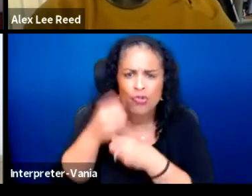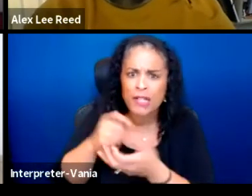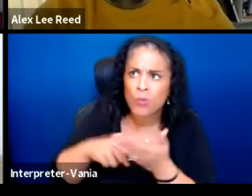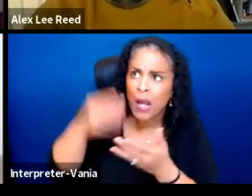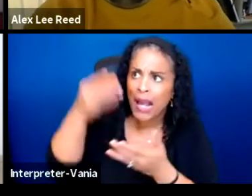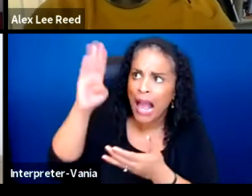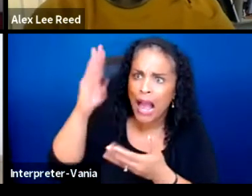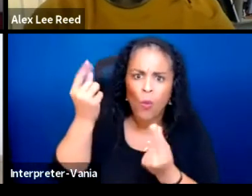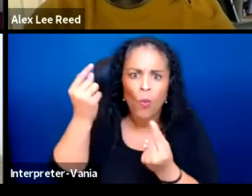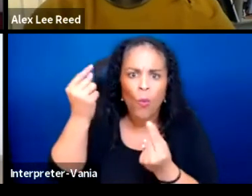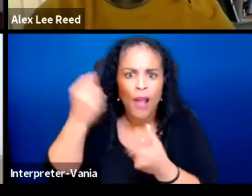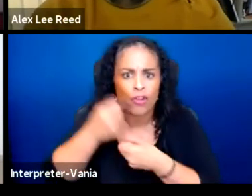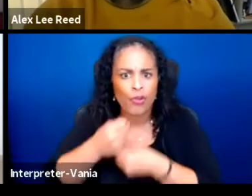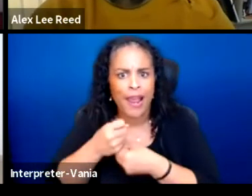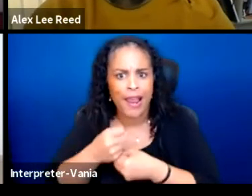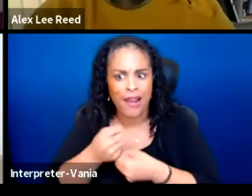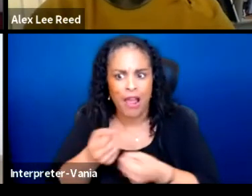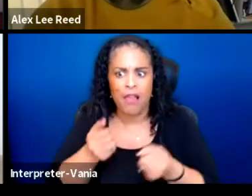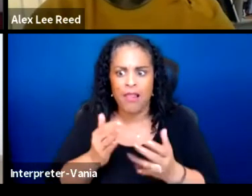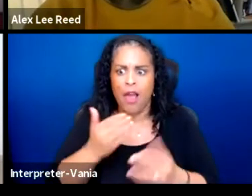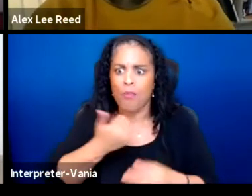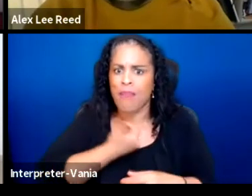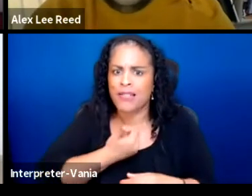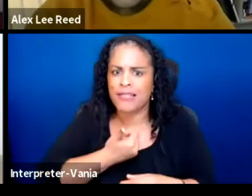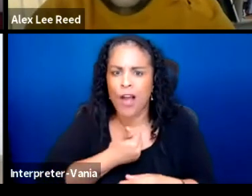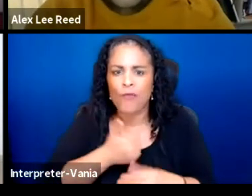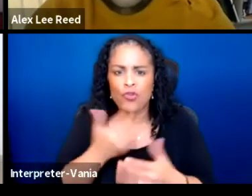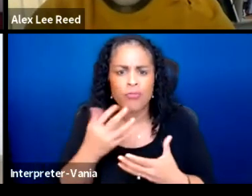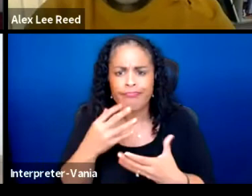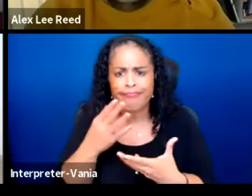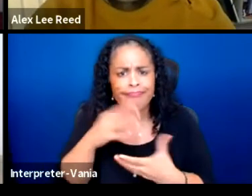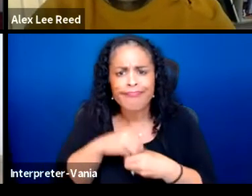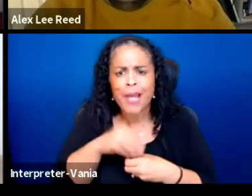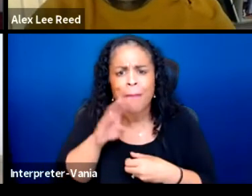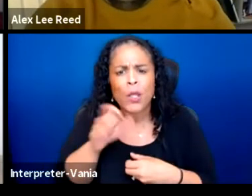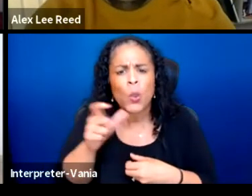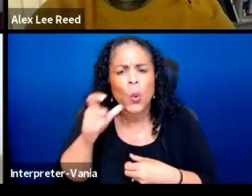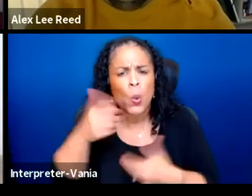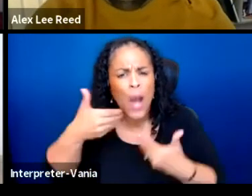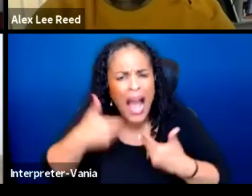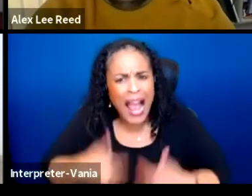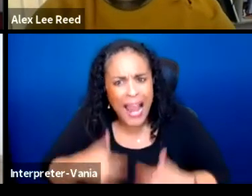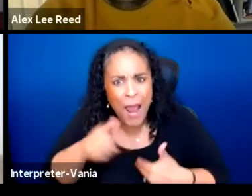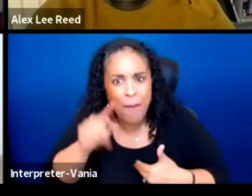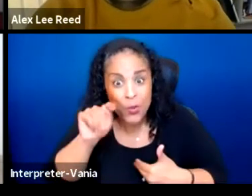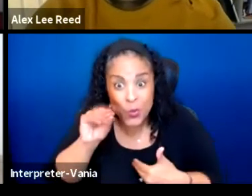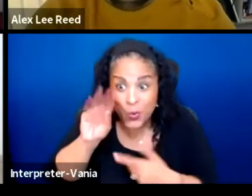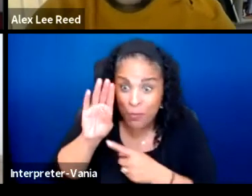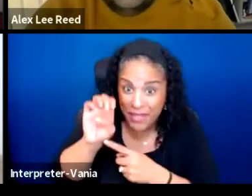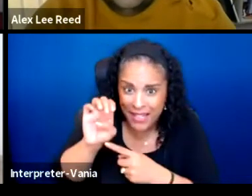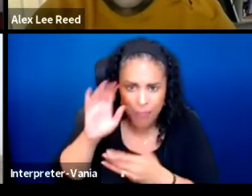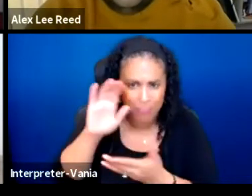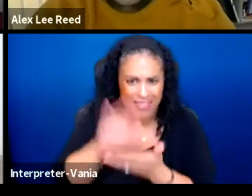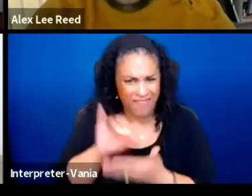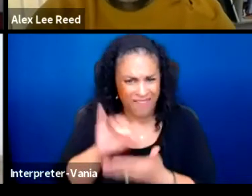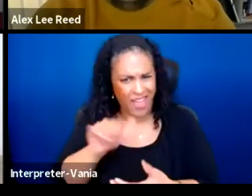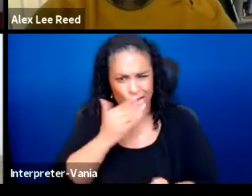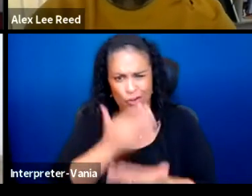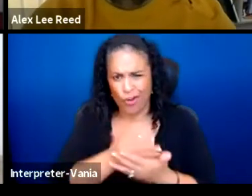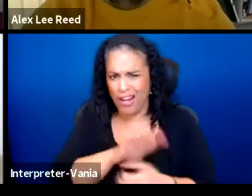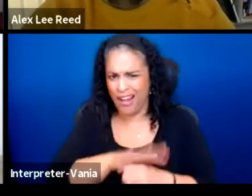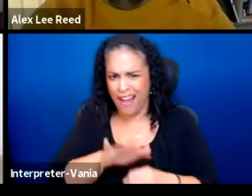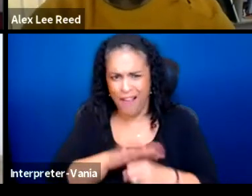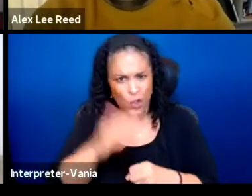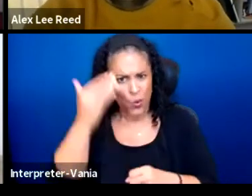created. And allow myself just to be who I am to be and believe that that's enough and know that there's